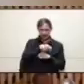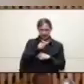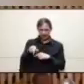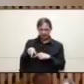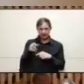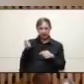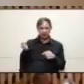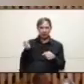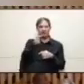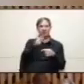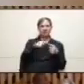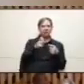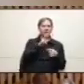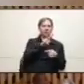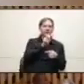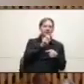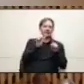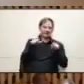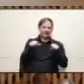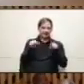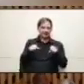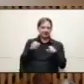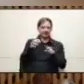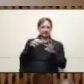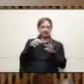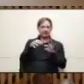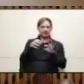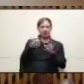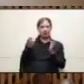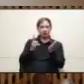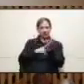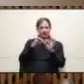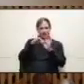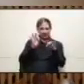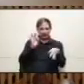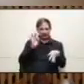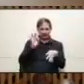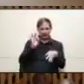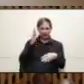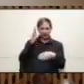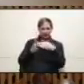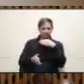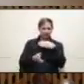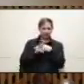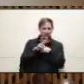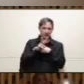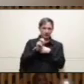appointed from 2016, whose contract came to an end 2023. Thank you.